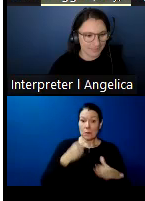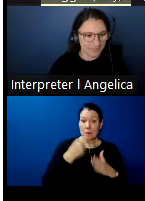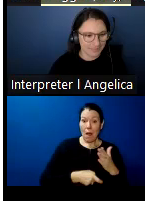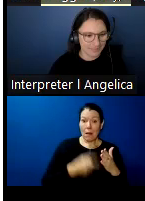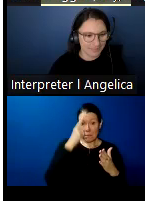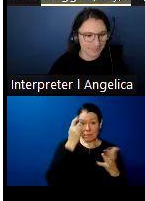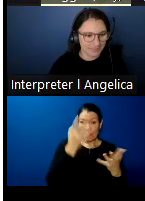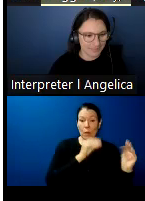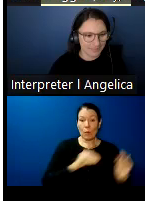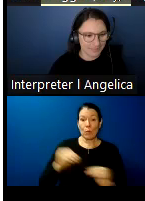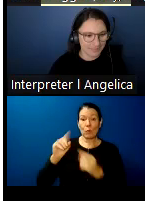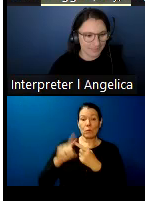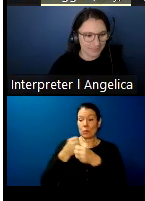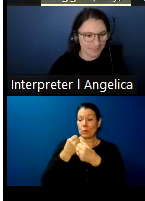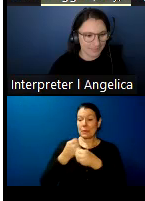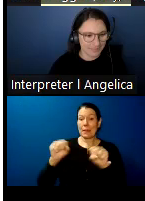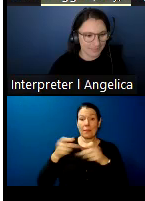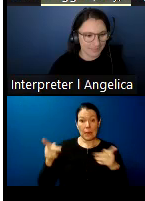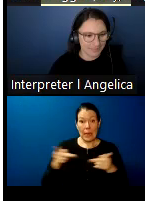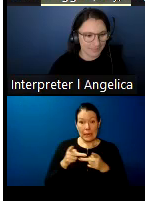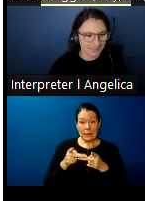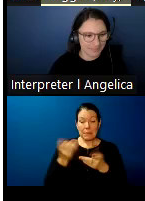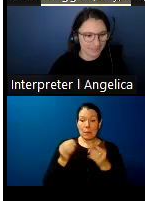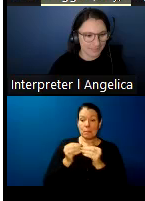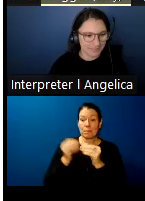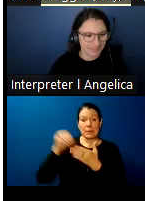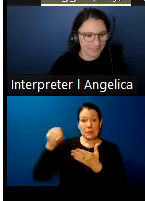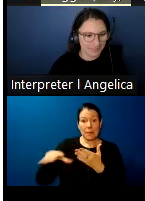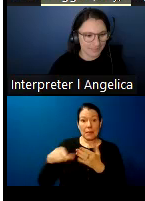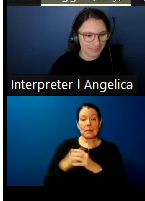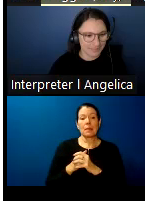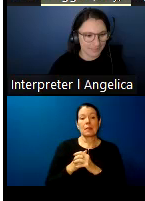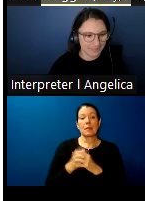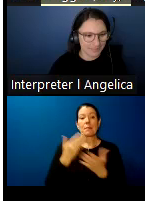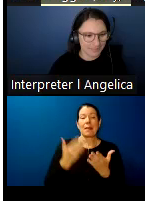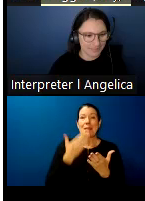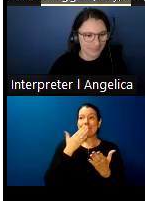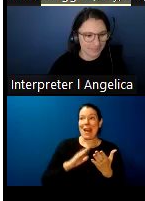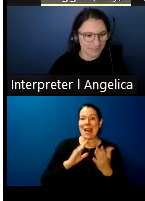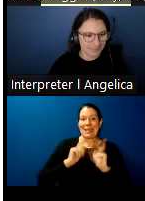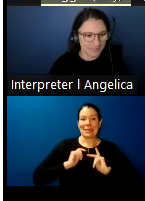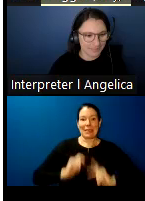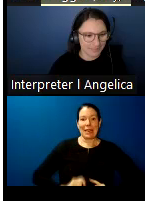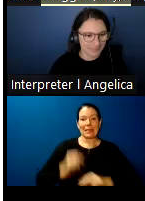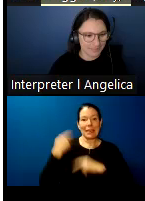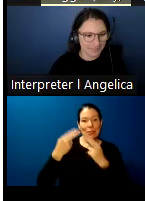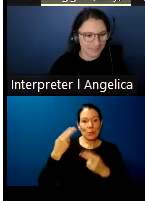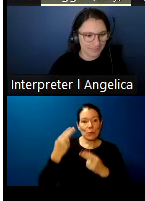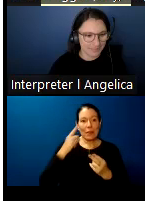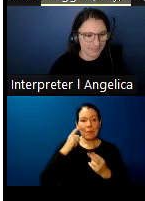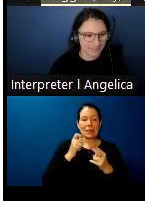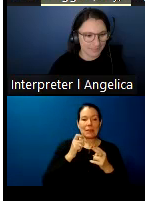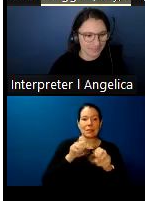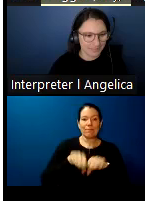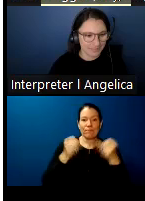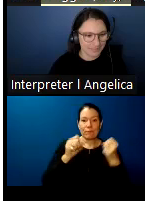may cost more than they were paying before. They may end up with a poor tenant history if they leave an apartment or break a